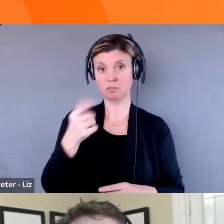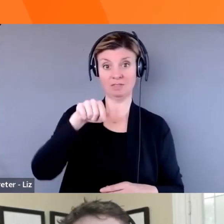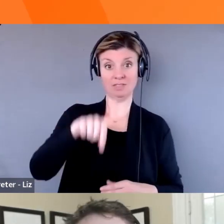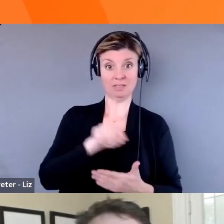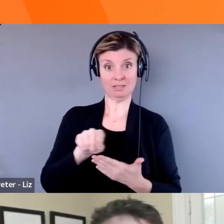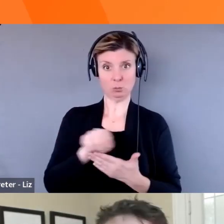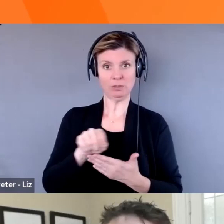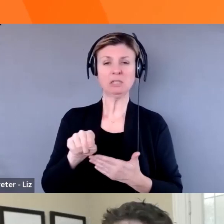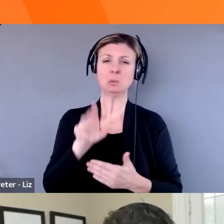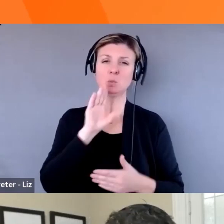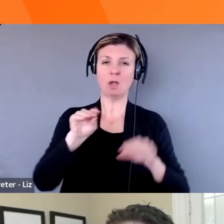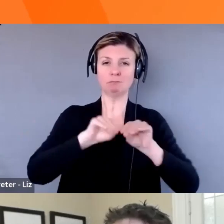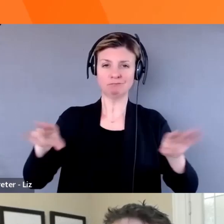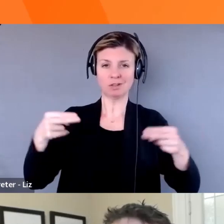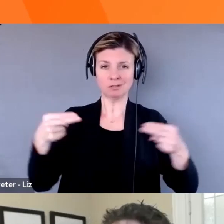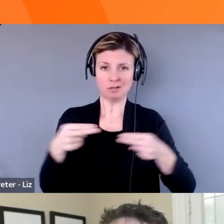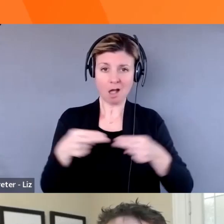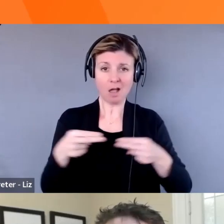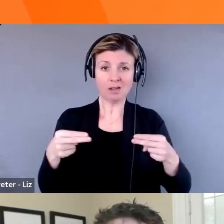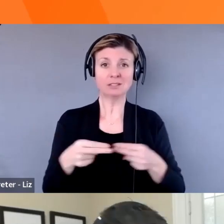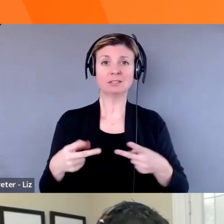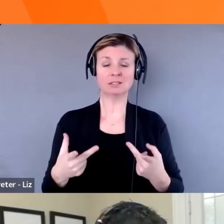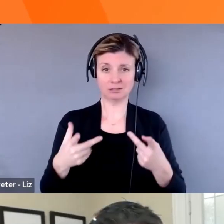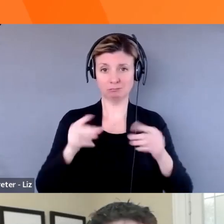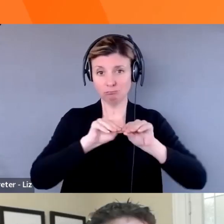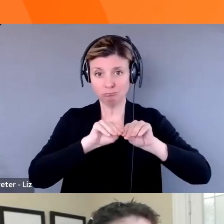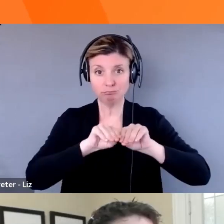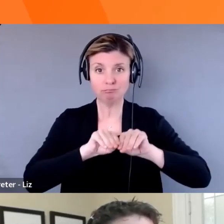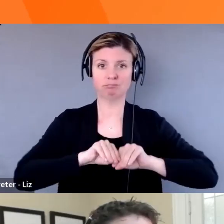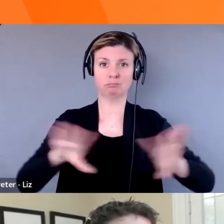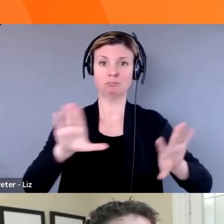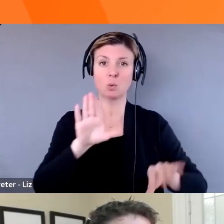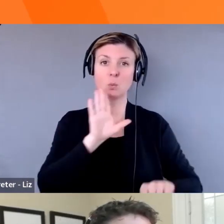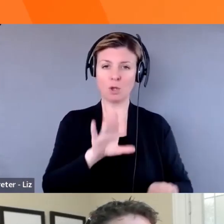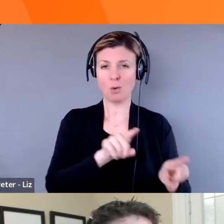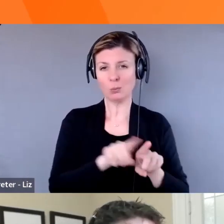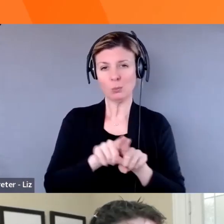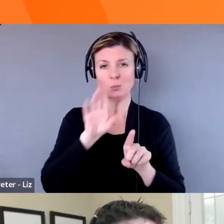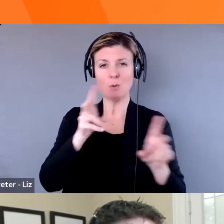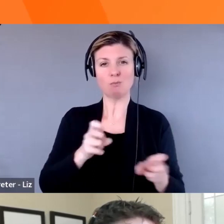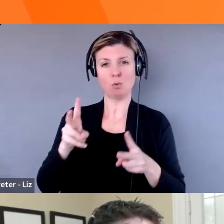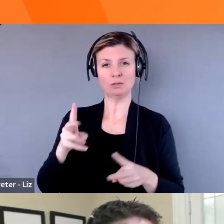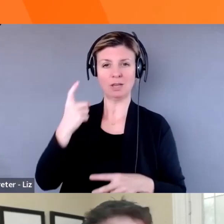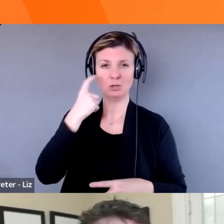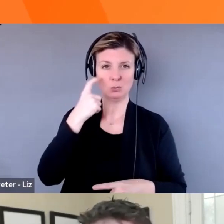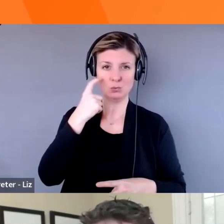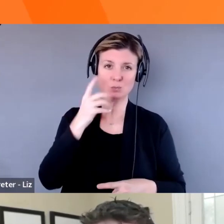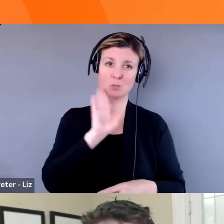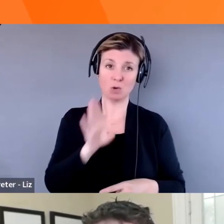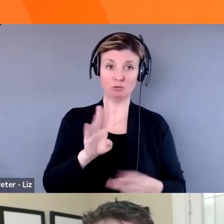presentation. Look for it in a couple of days. And then it'll also be up on our YouTube channel for you all to watch